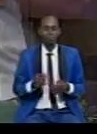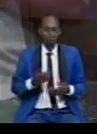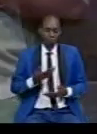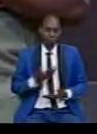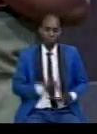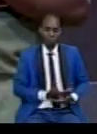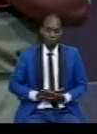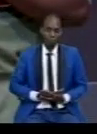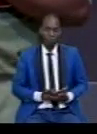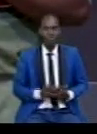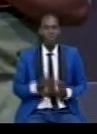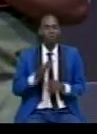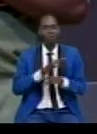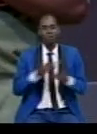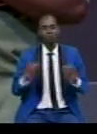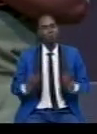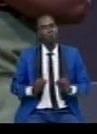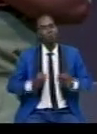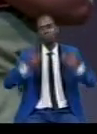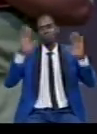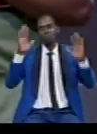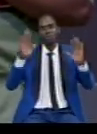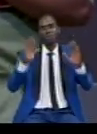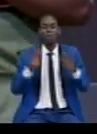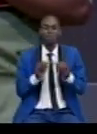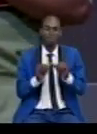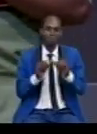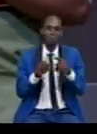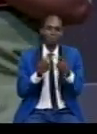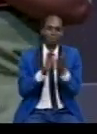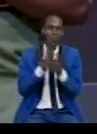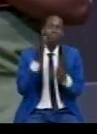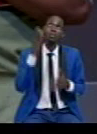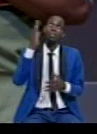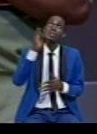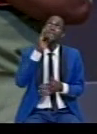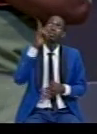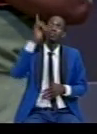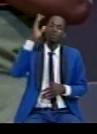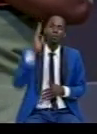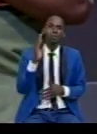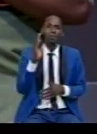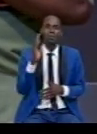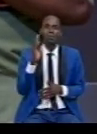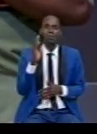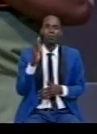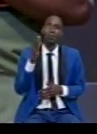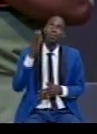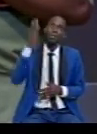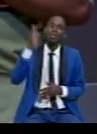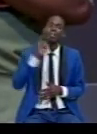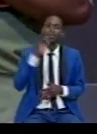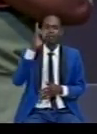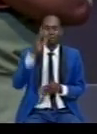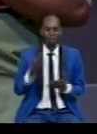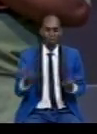up. Don't give up. Believe there is God. There is God here.